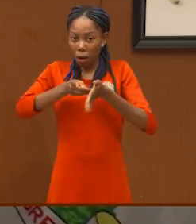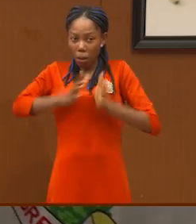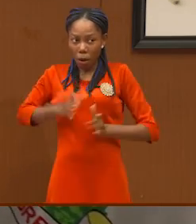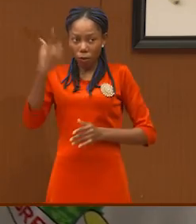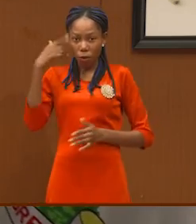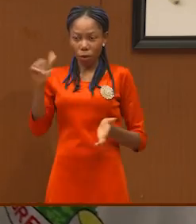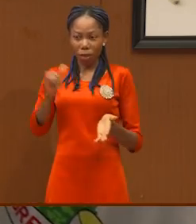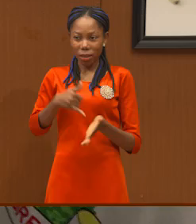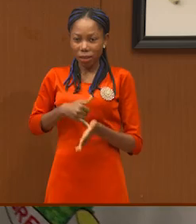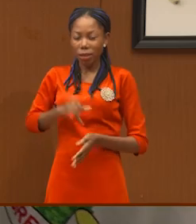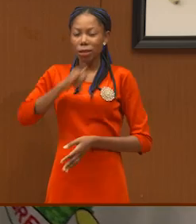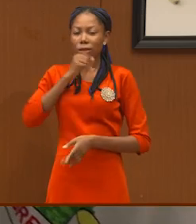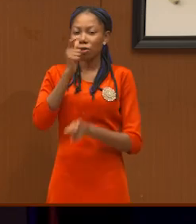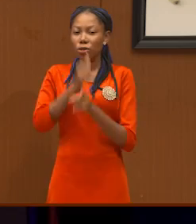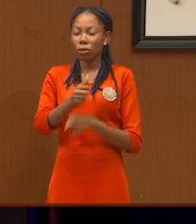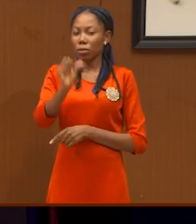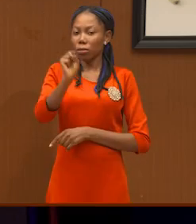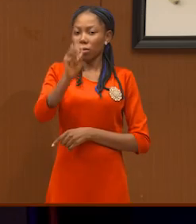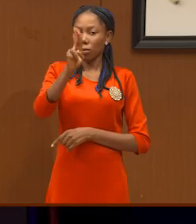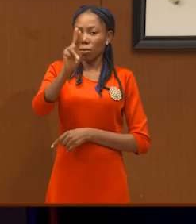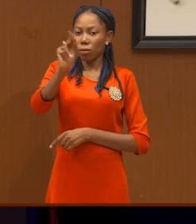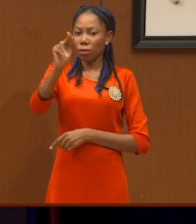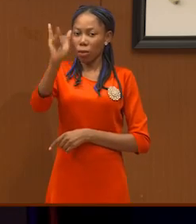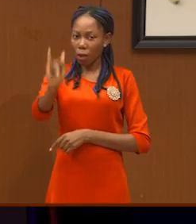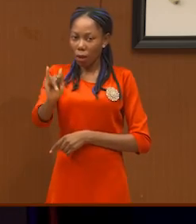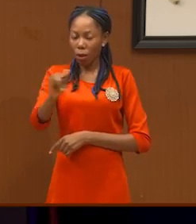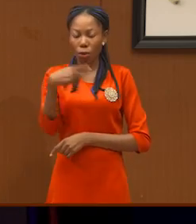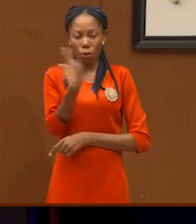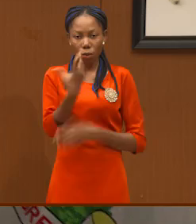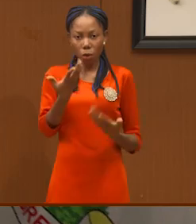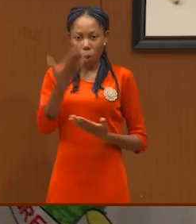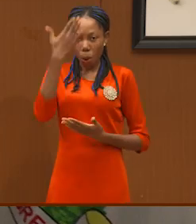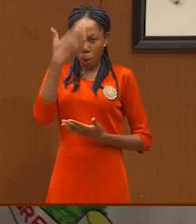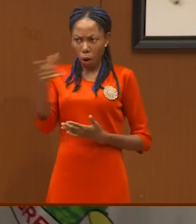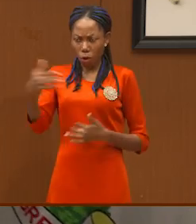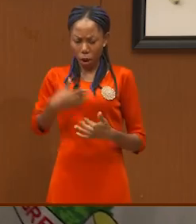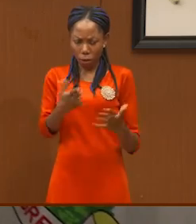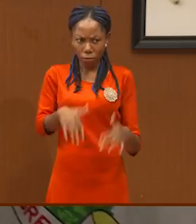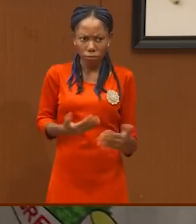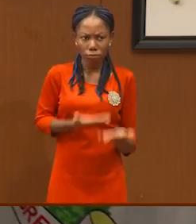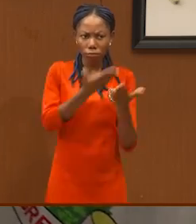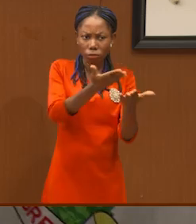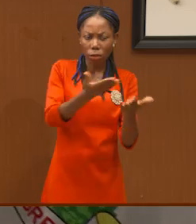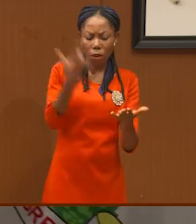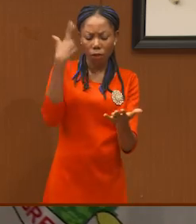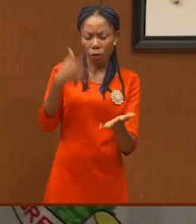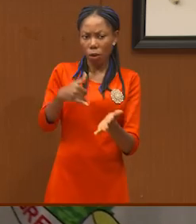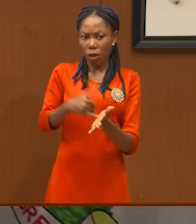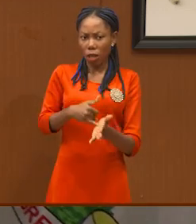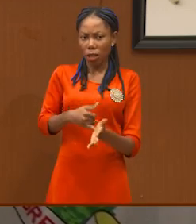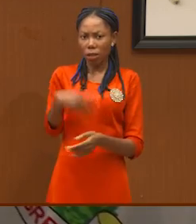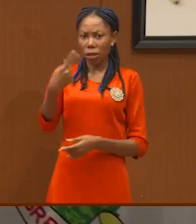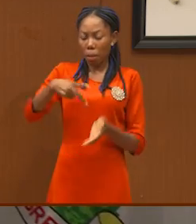you. Do you understand? No issues. Because the evidence of payment will be in Sonny's name. Is that not